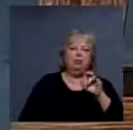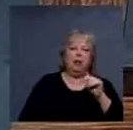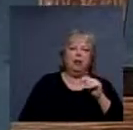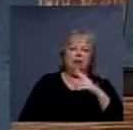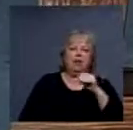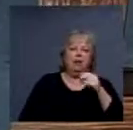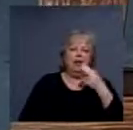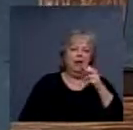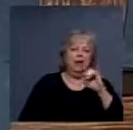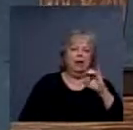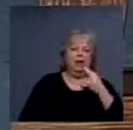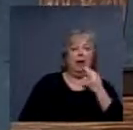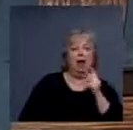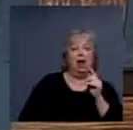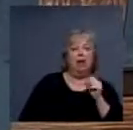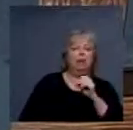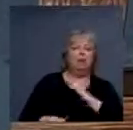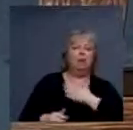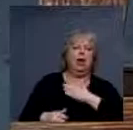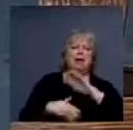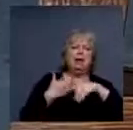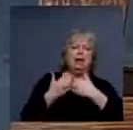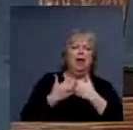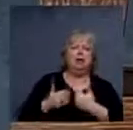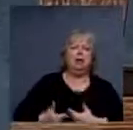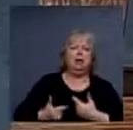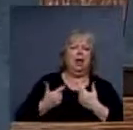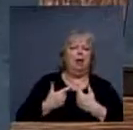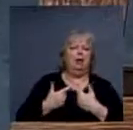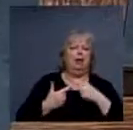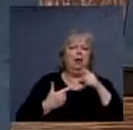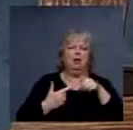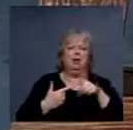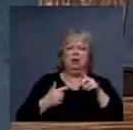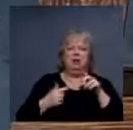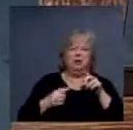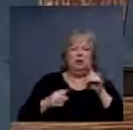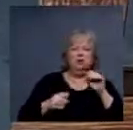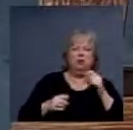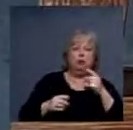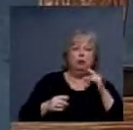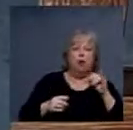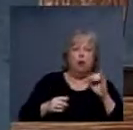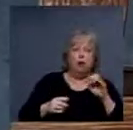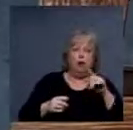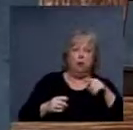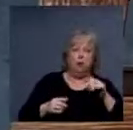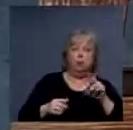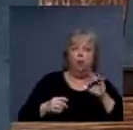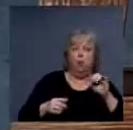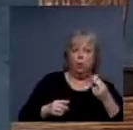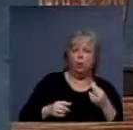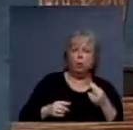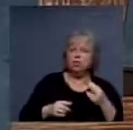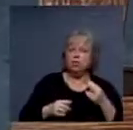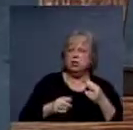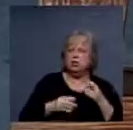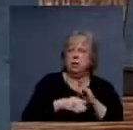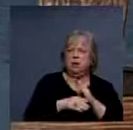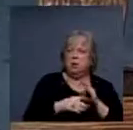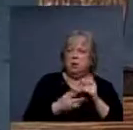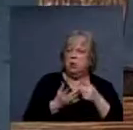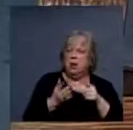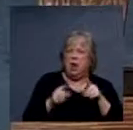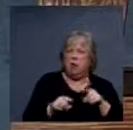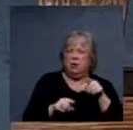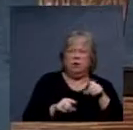entire life, and this porch, this doggy porch, I think what happened there was